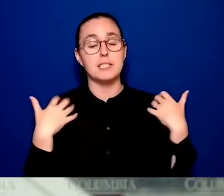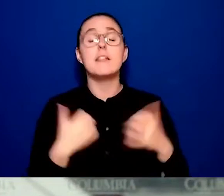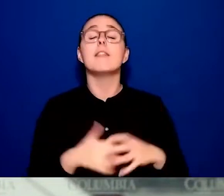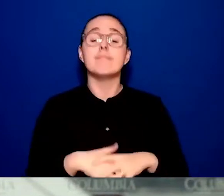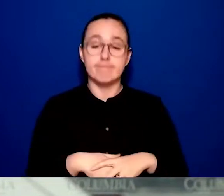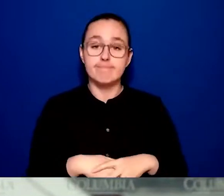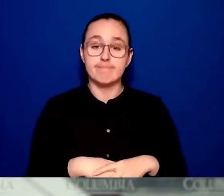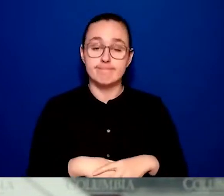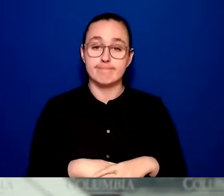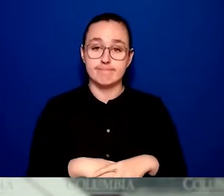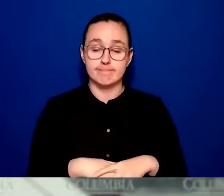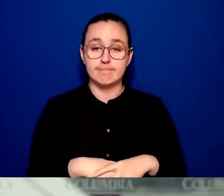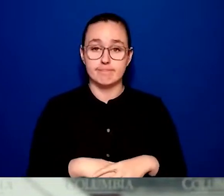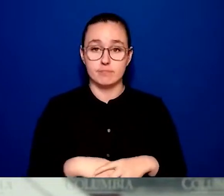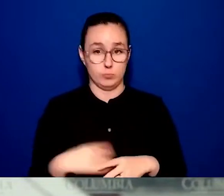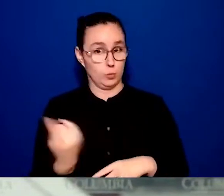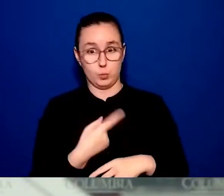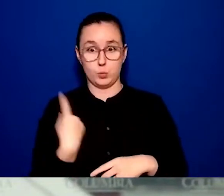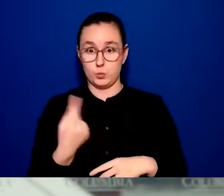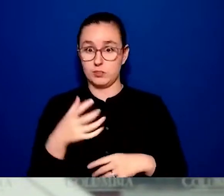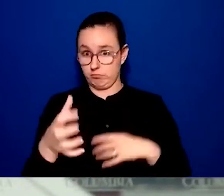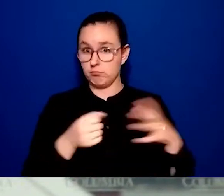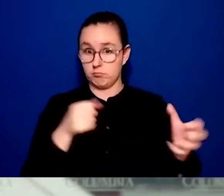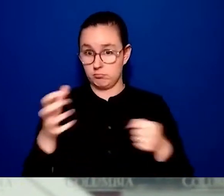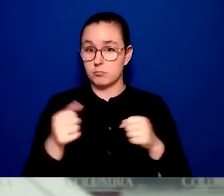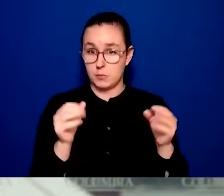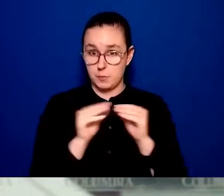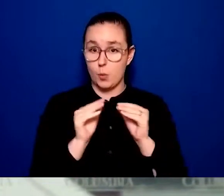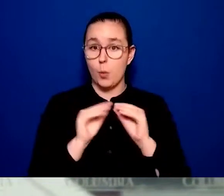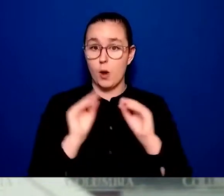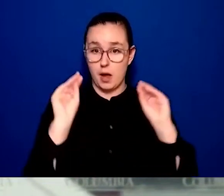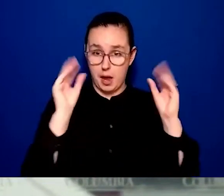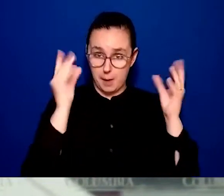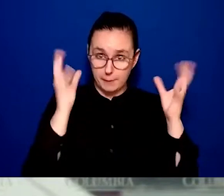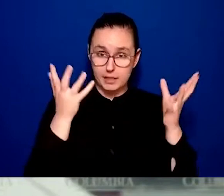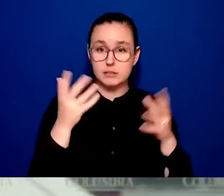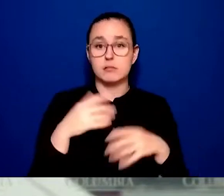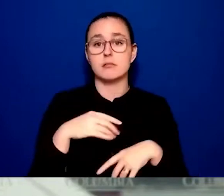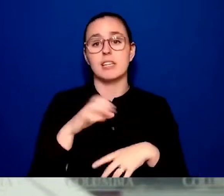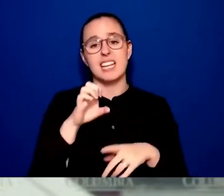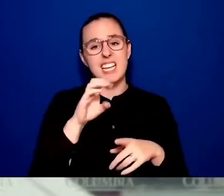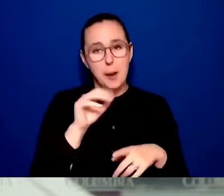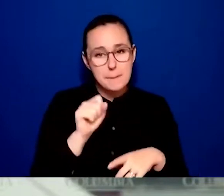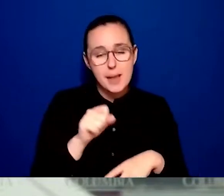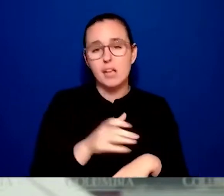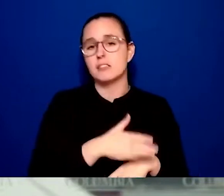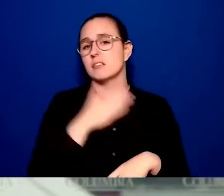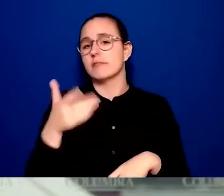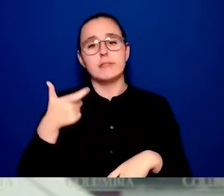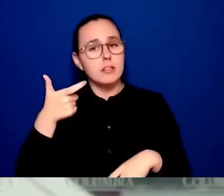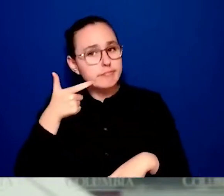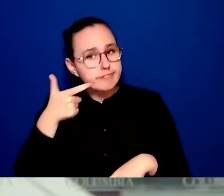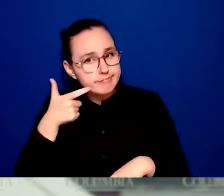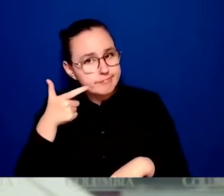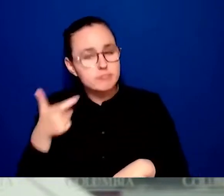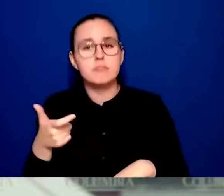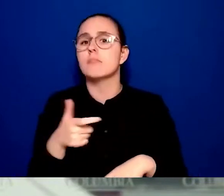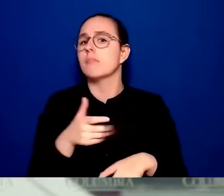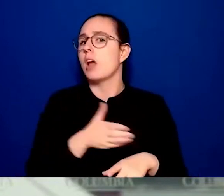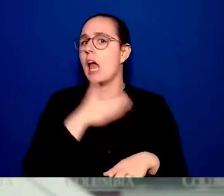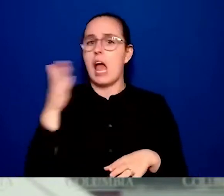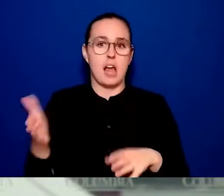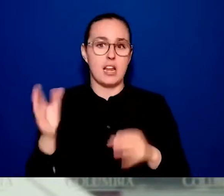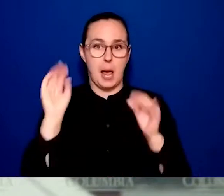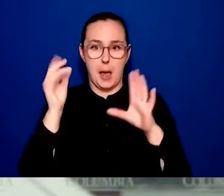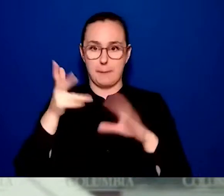more ambulance paramedics and more dispatchers and adding ambulance capacity both in urban BC and across